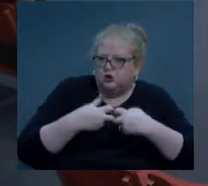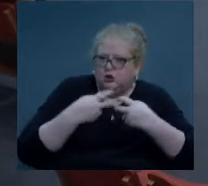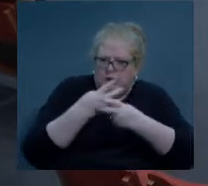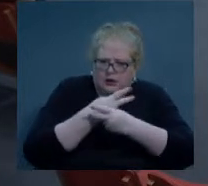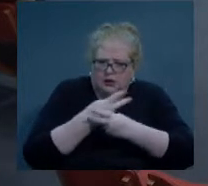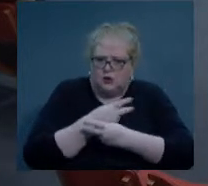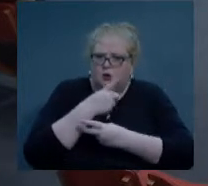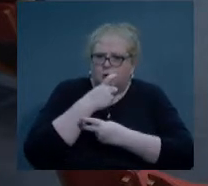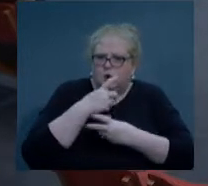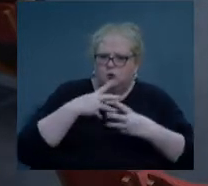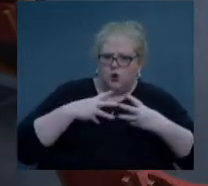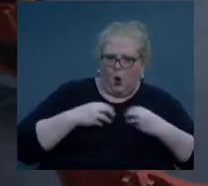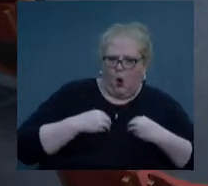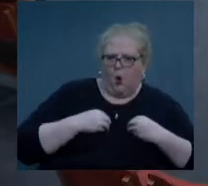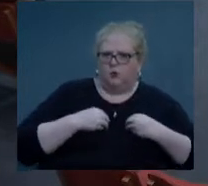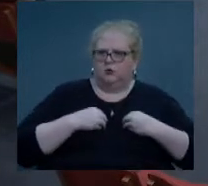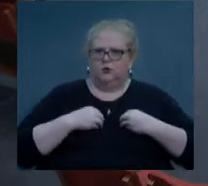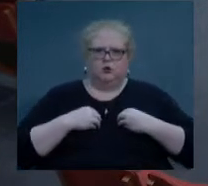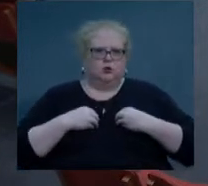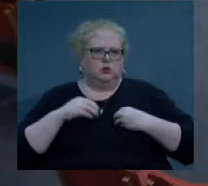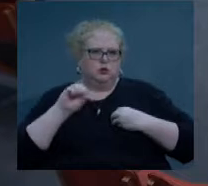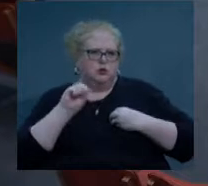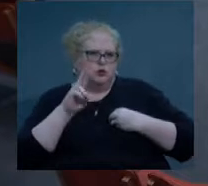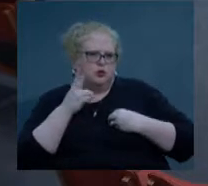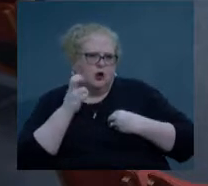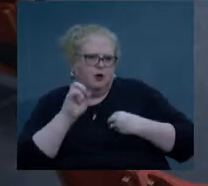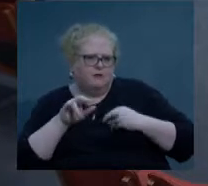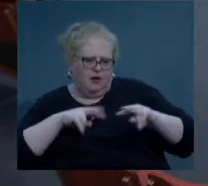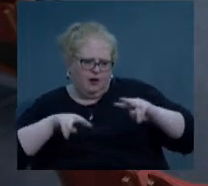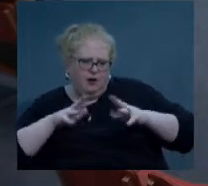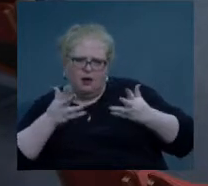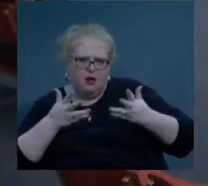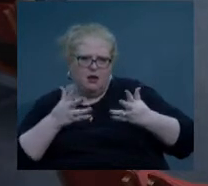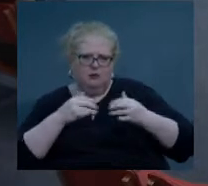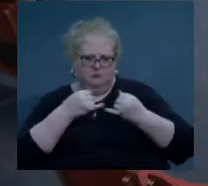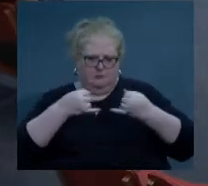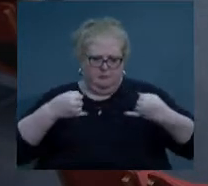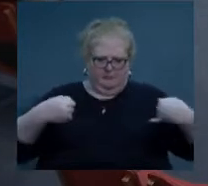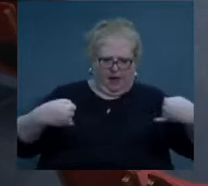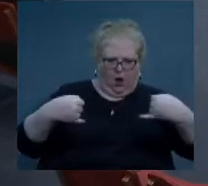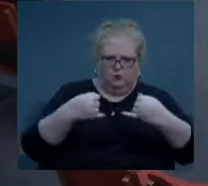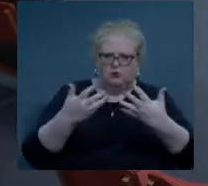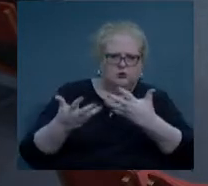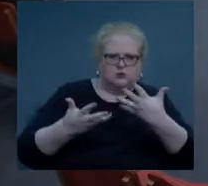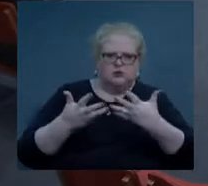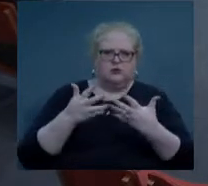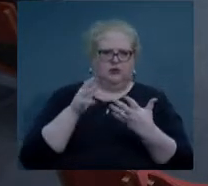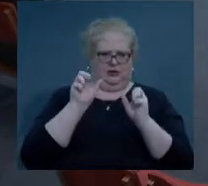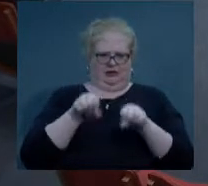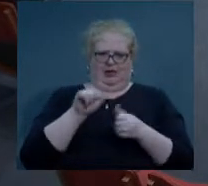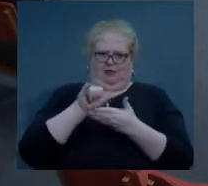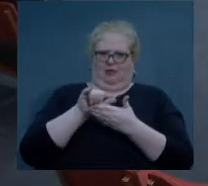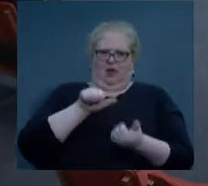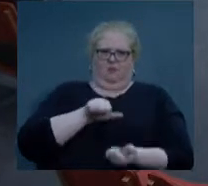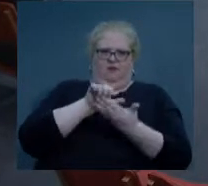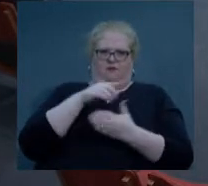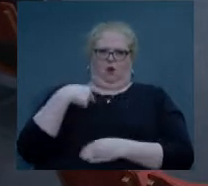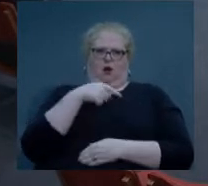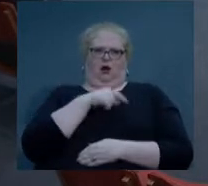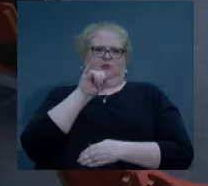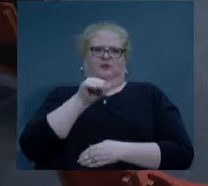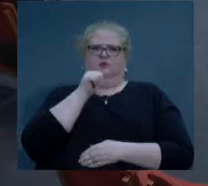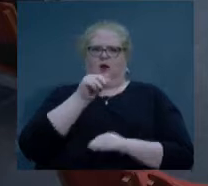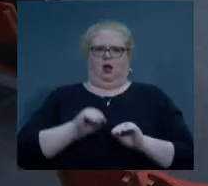and boundaries, then can an application be before us on property that is not clear who